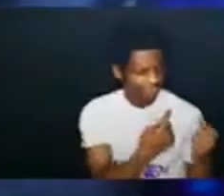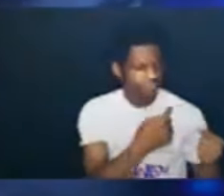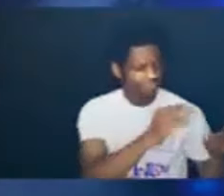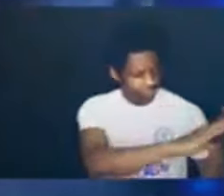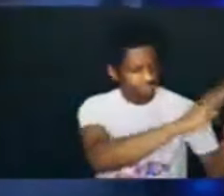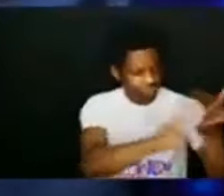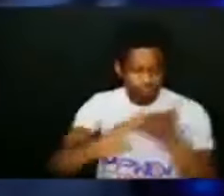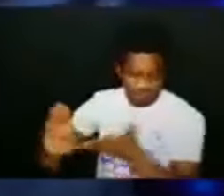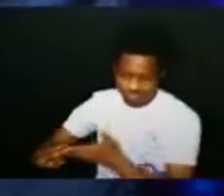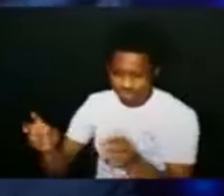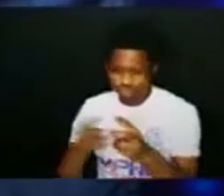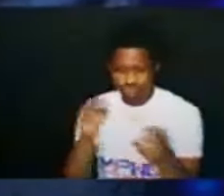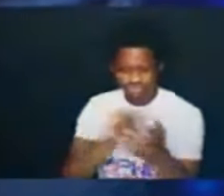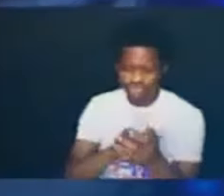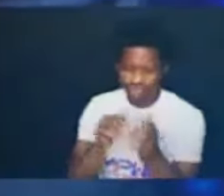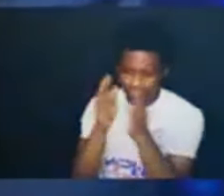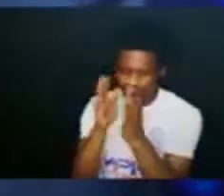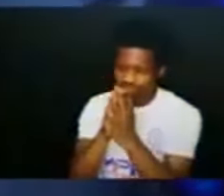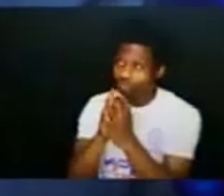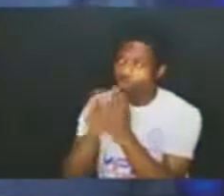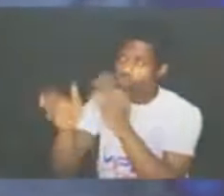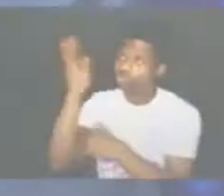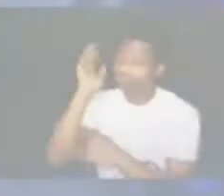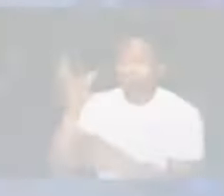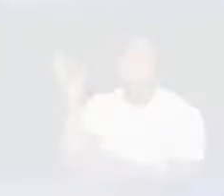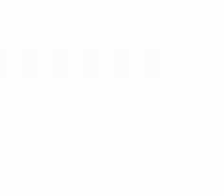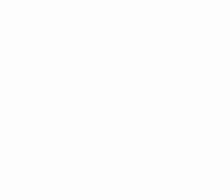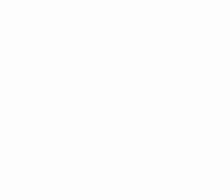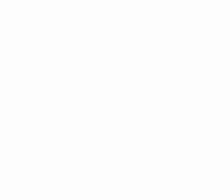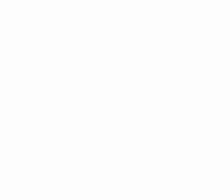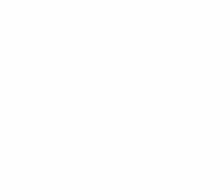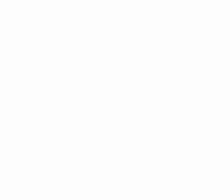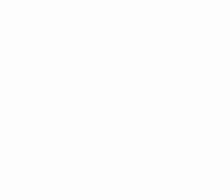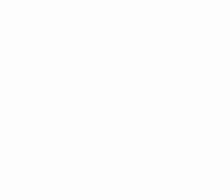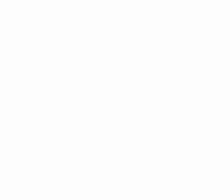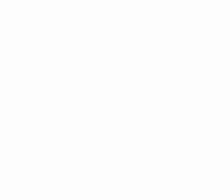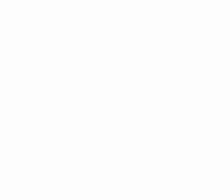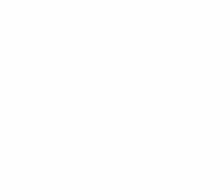our prayers will not be hindered.